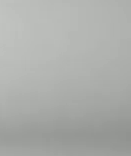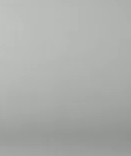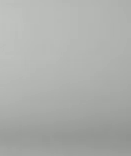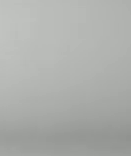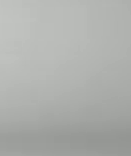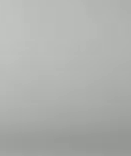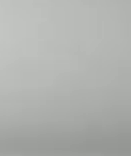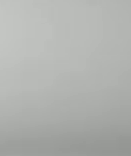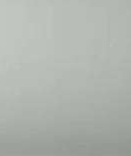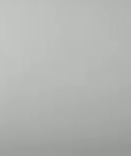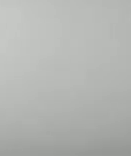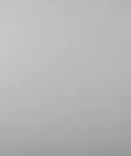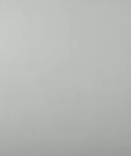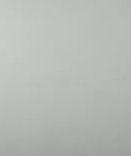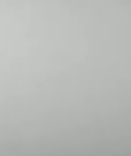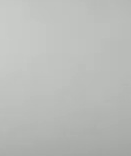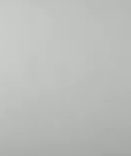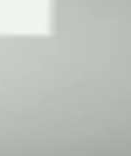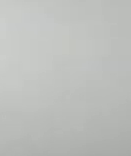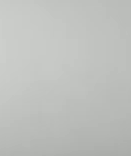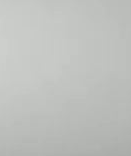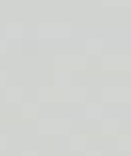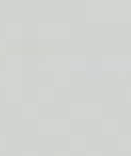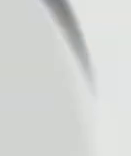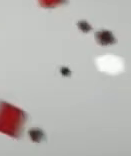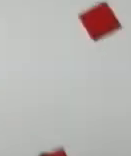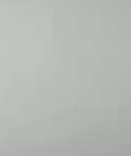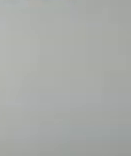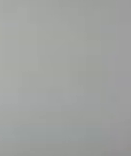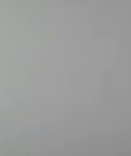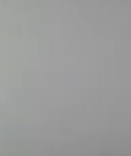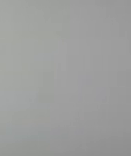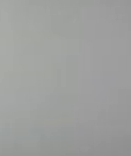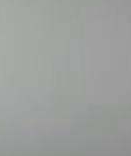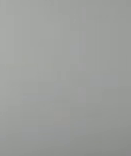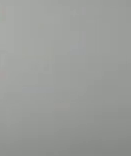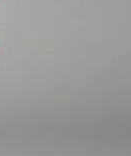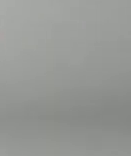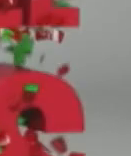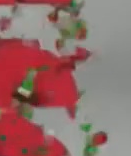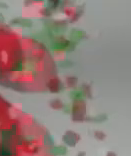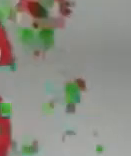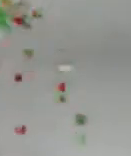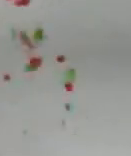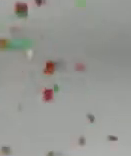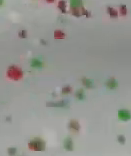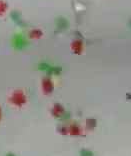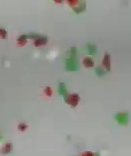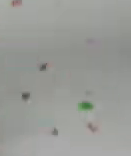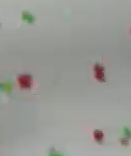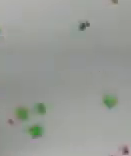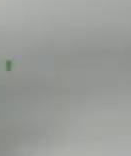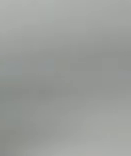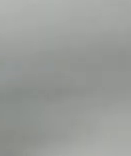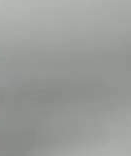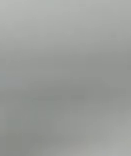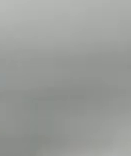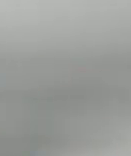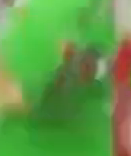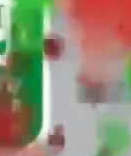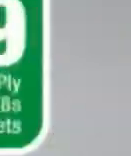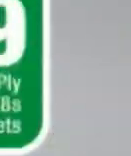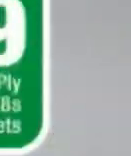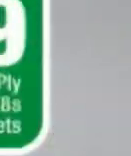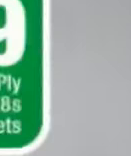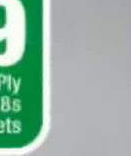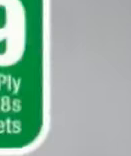on. At Spar, we're here for you. With 3 days of super deals and incredible savings across the